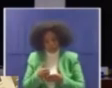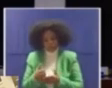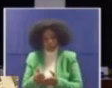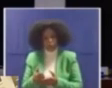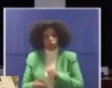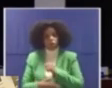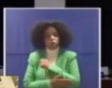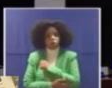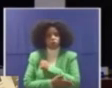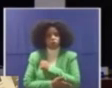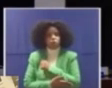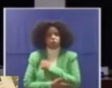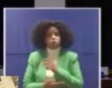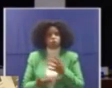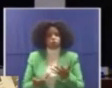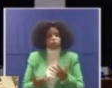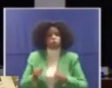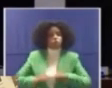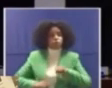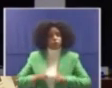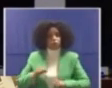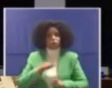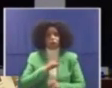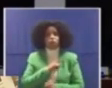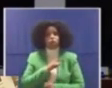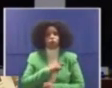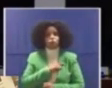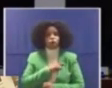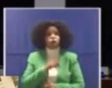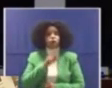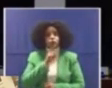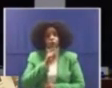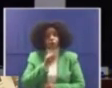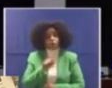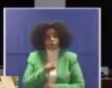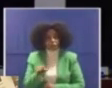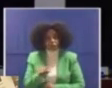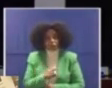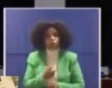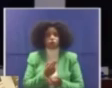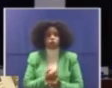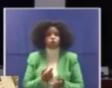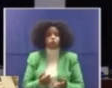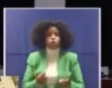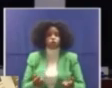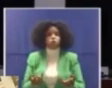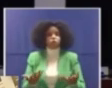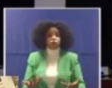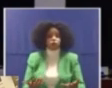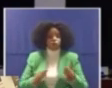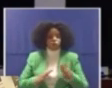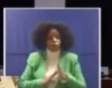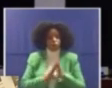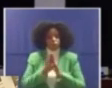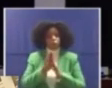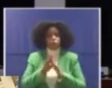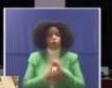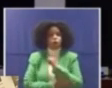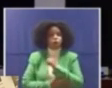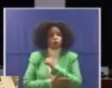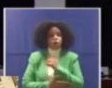so that they can use these good resources to develop their country for their own people, but